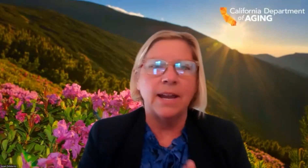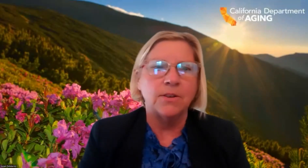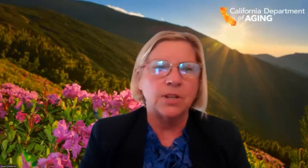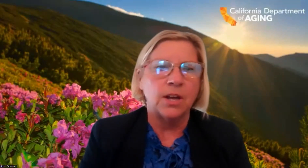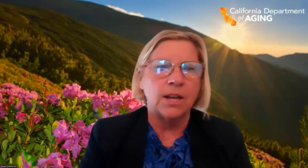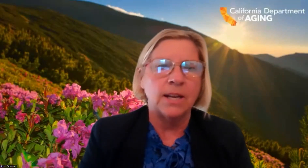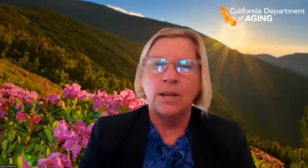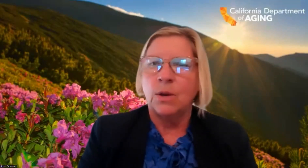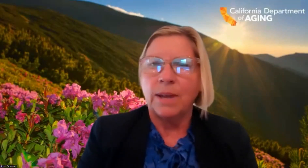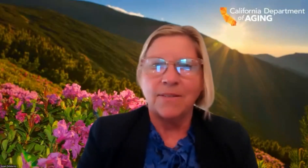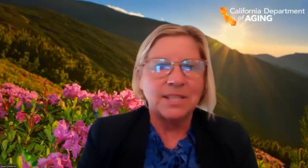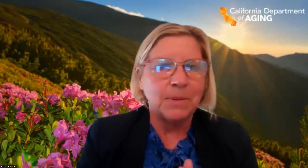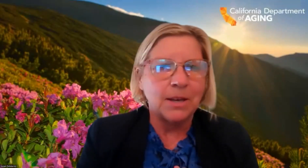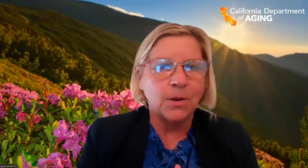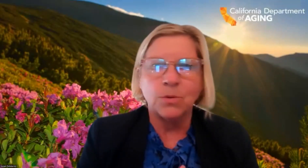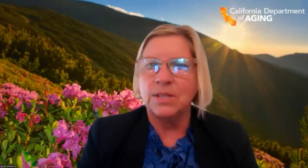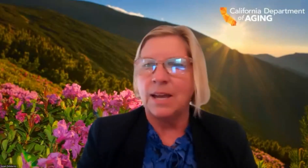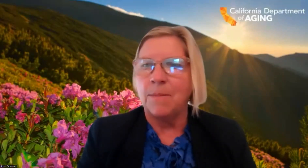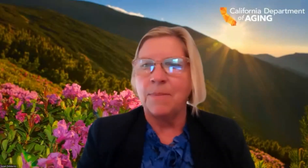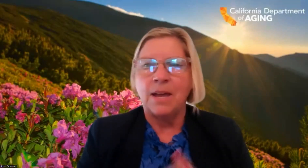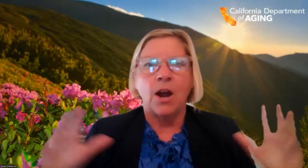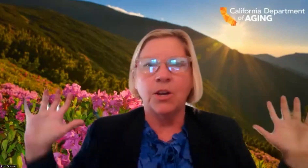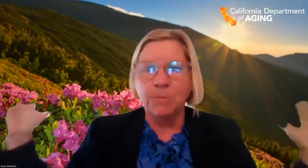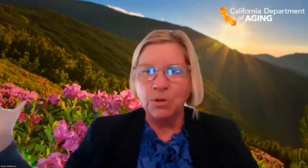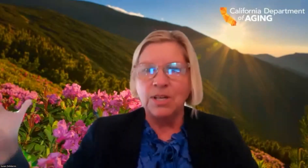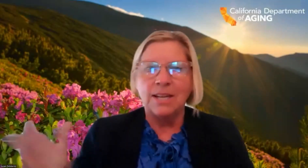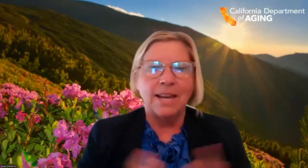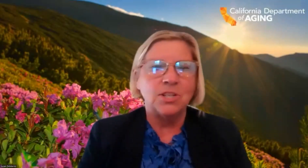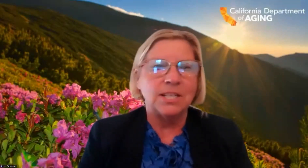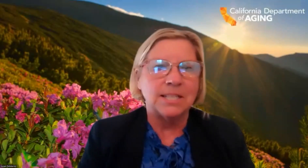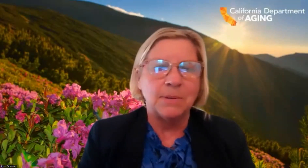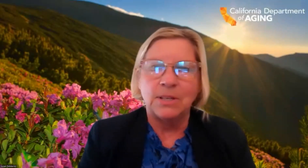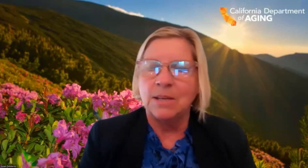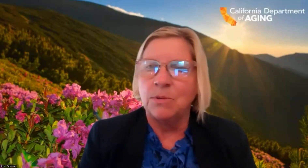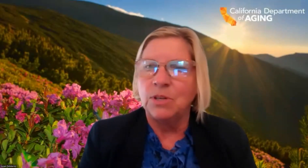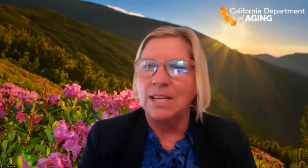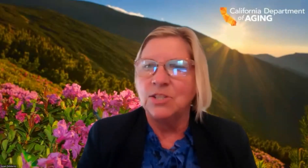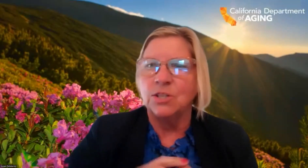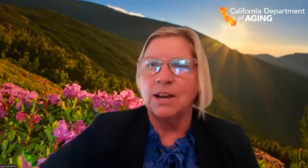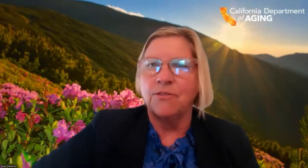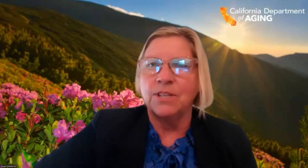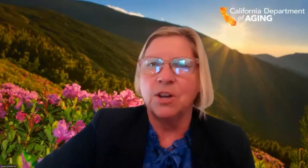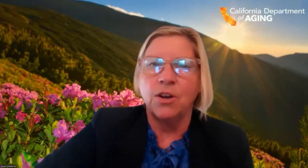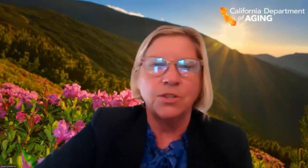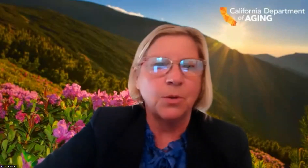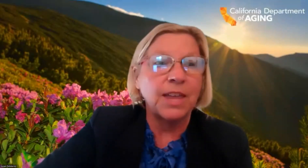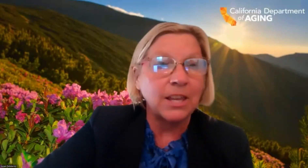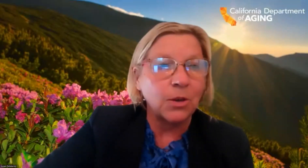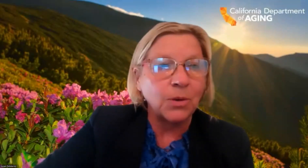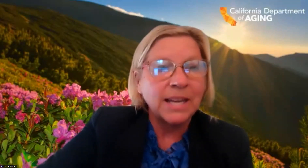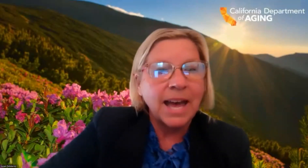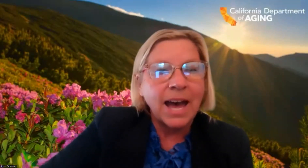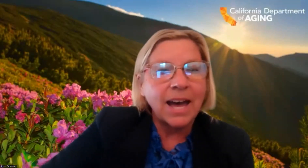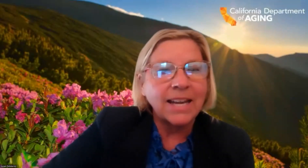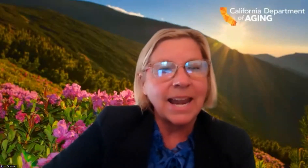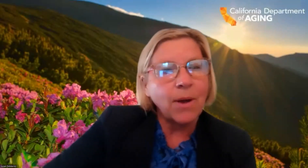MSSP providers on. We have CBOs. Our community, aging and disability community, has turned out for this call. So thank